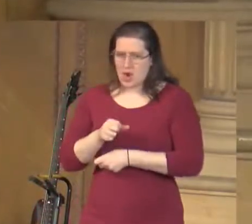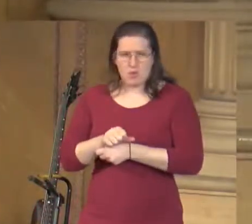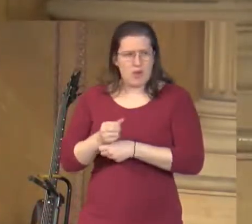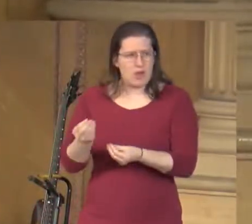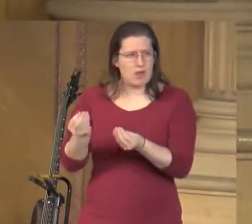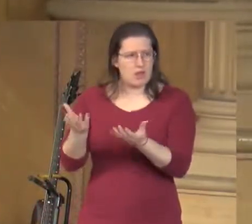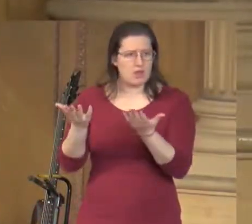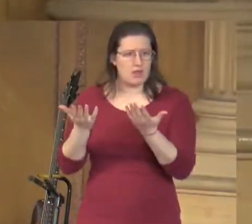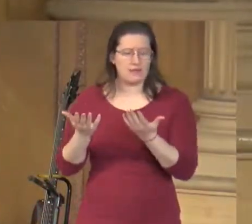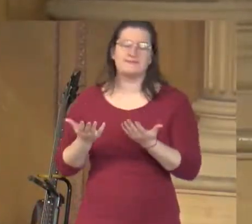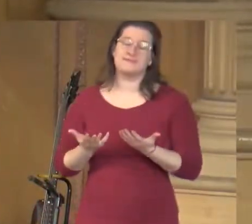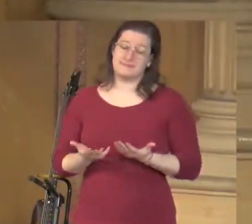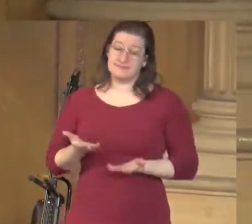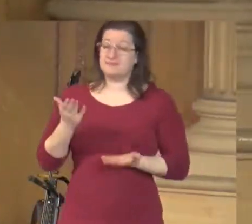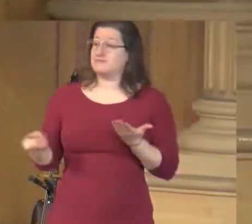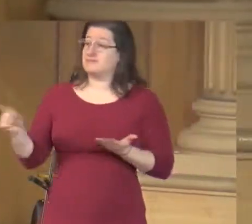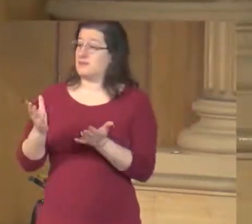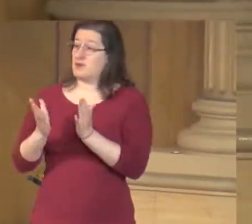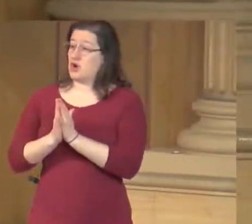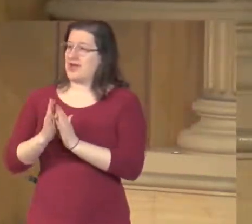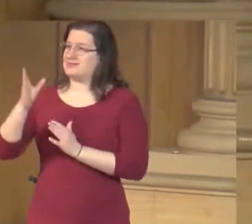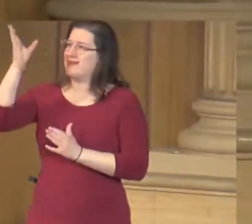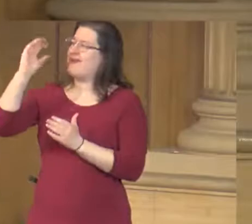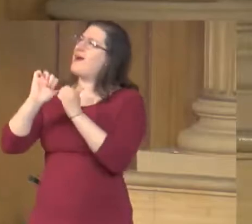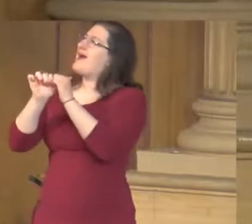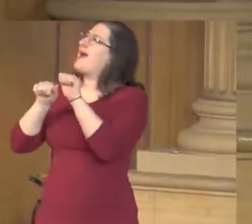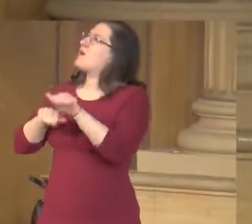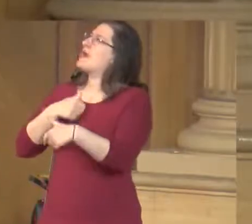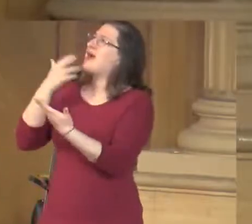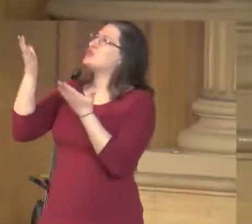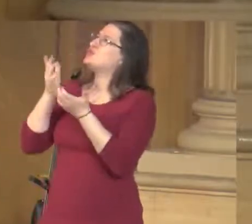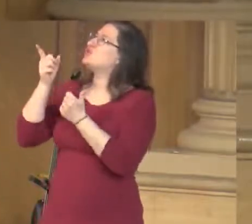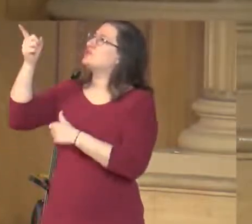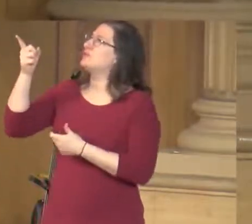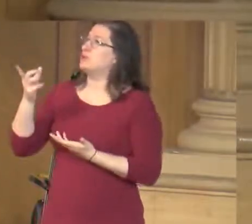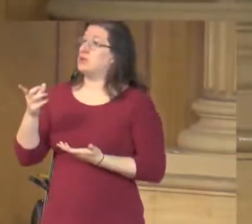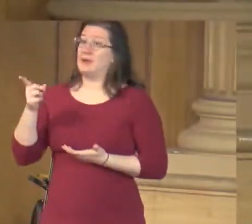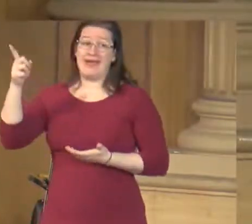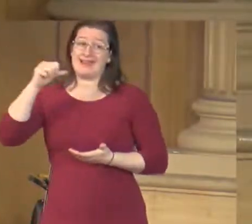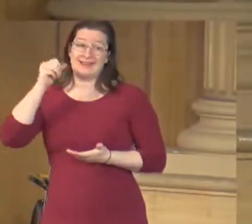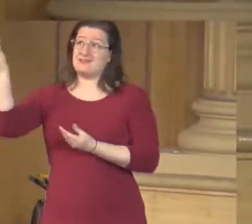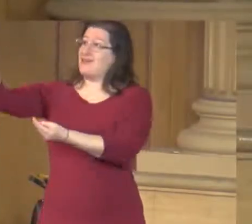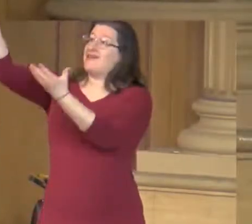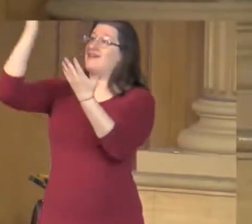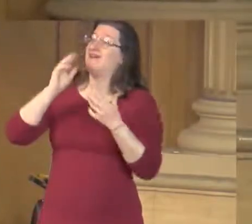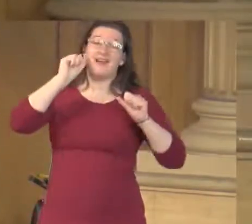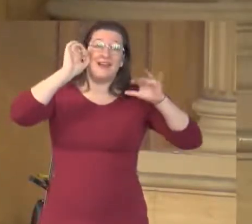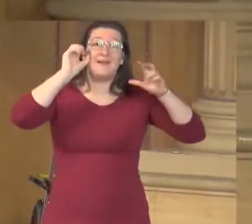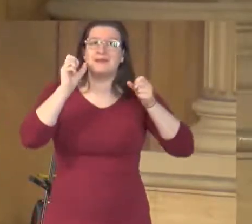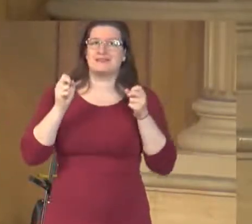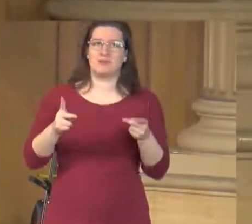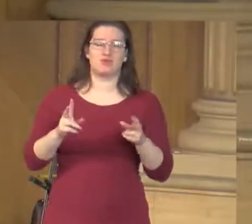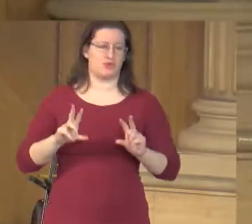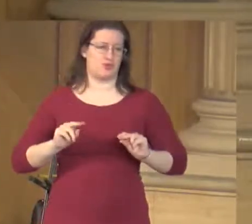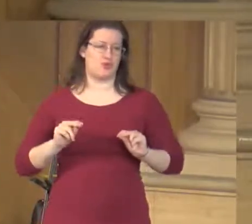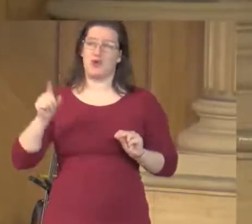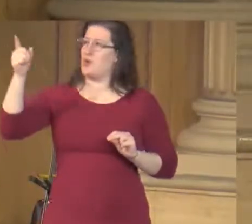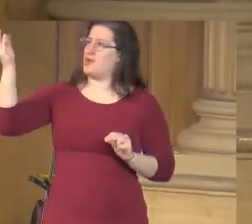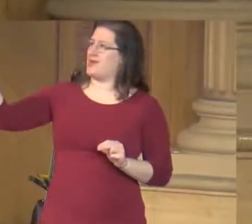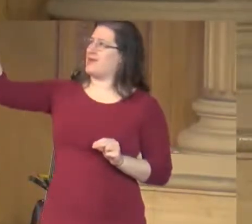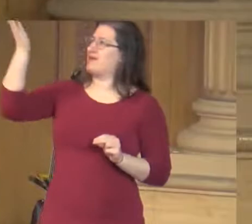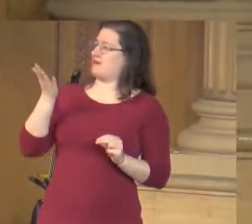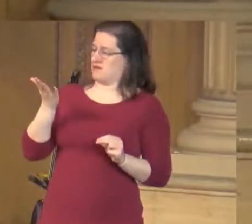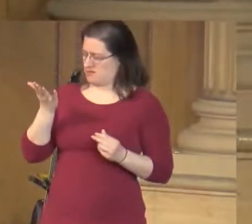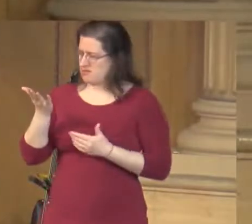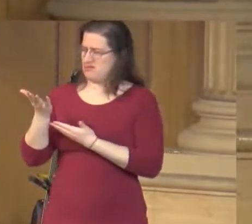Or maybe you're asking God to provide ways for you to serve him, and then he answers not with this amazing opportunity, but more with a trial that will sanctify you